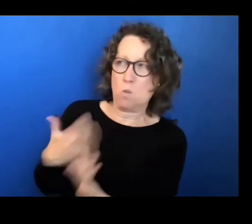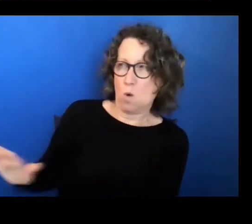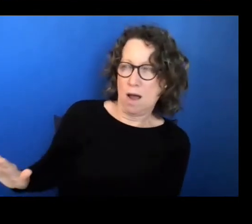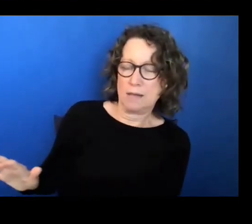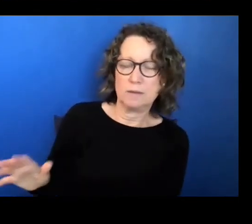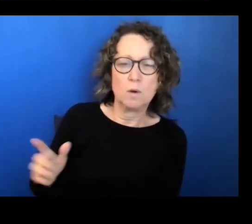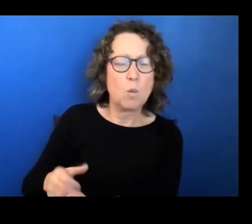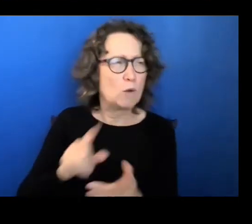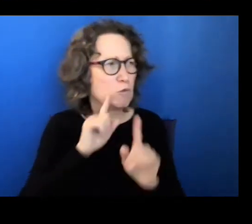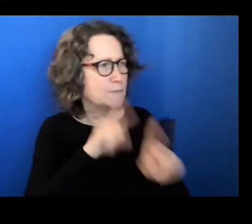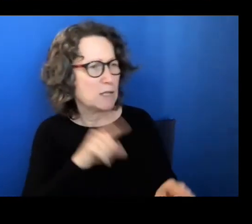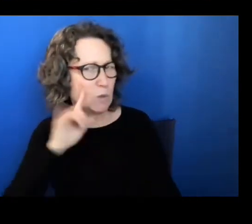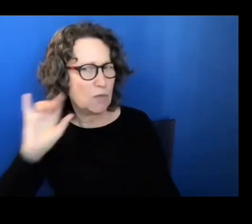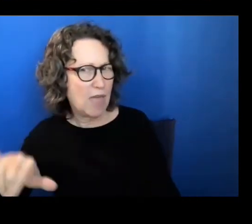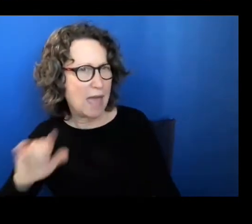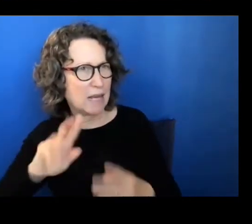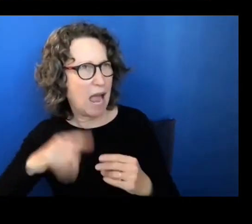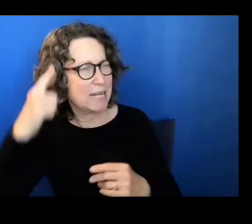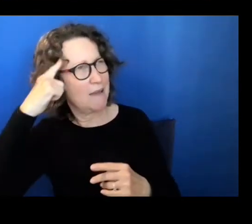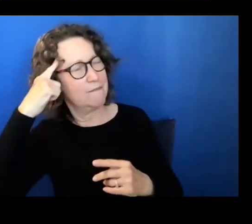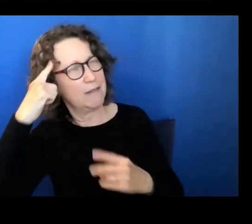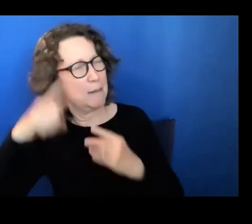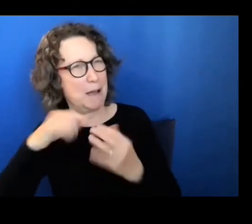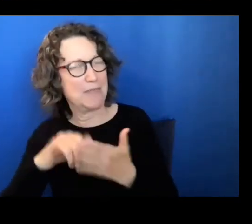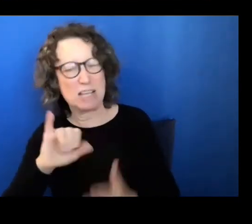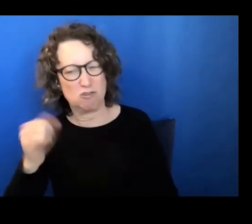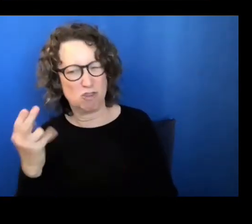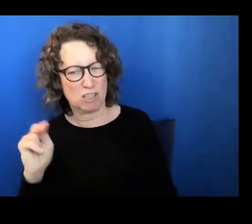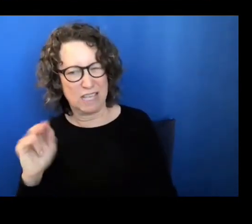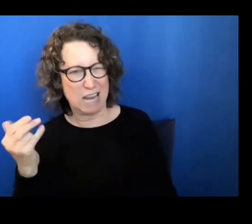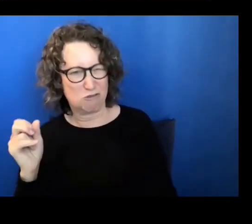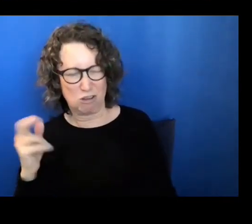in response to that mentality around the vaccine?